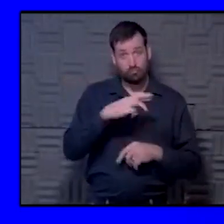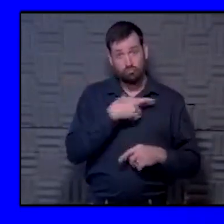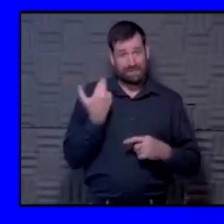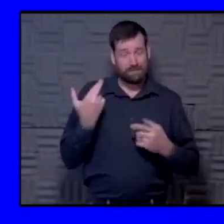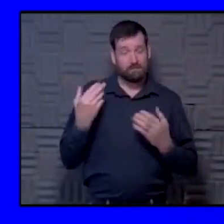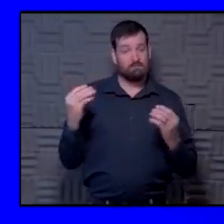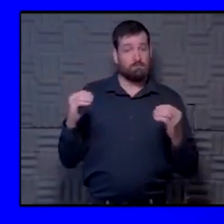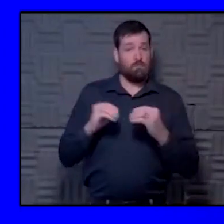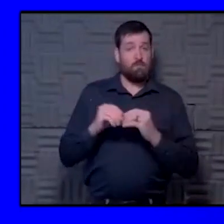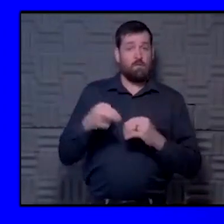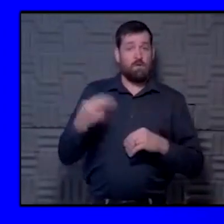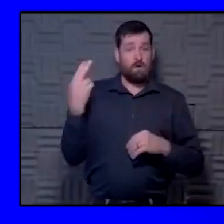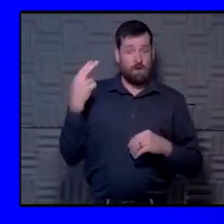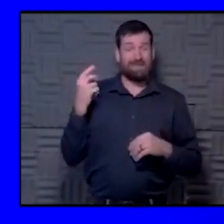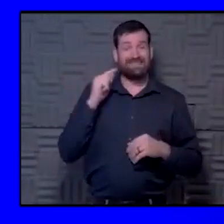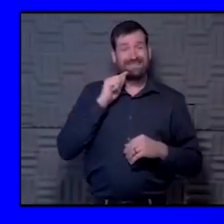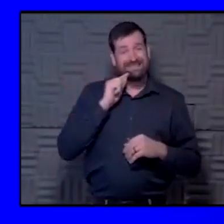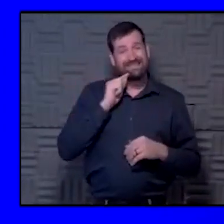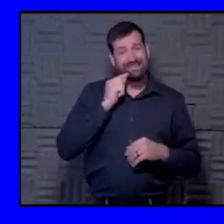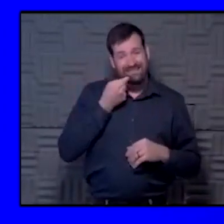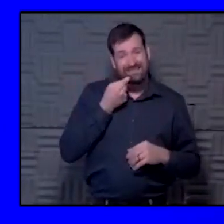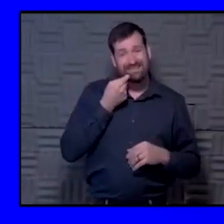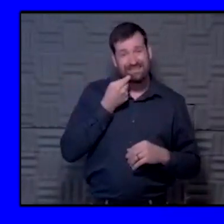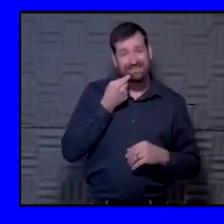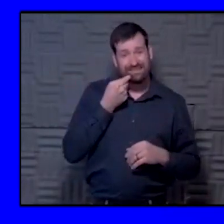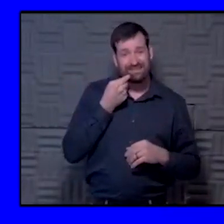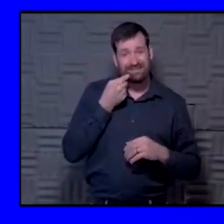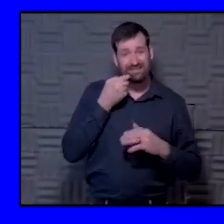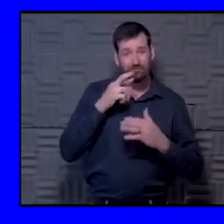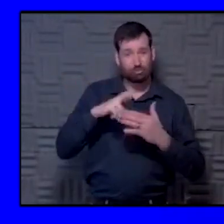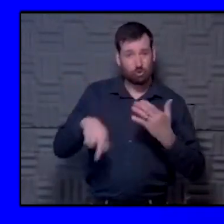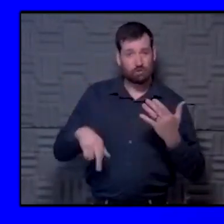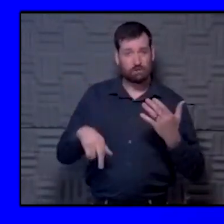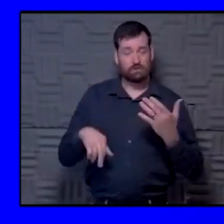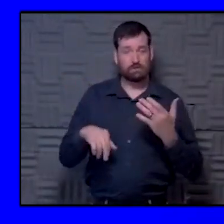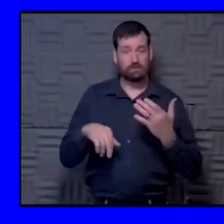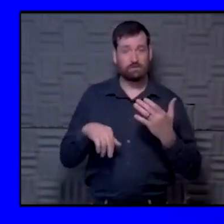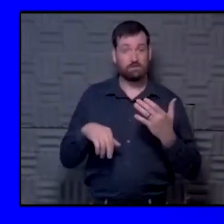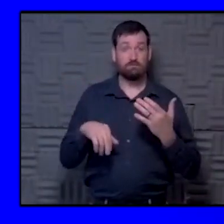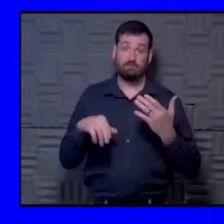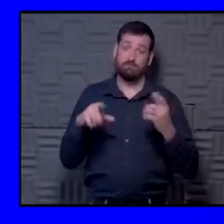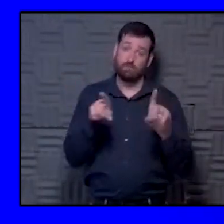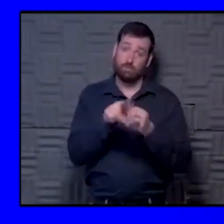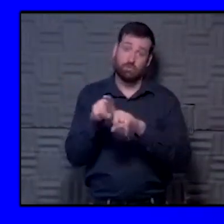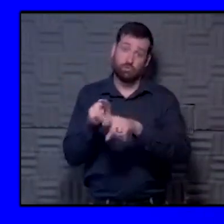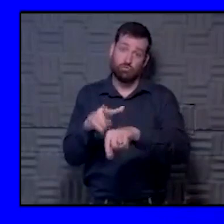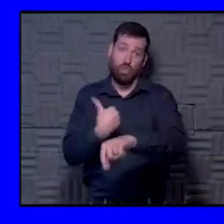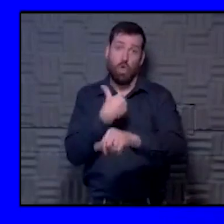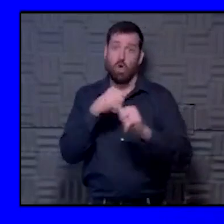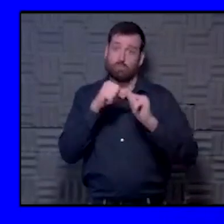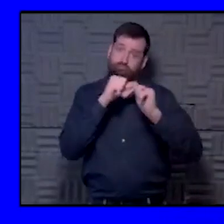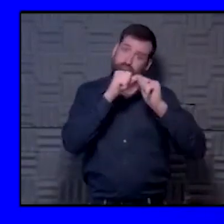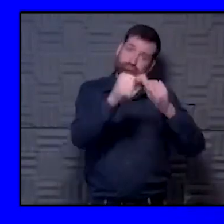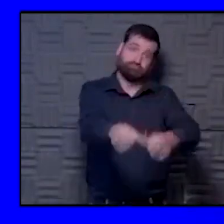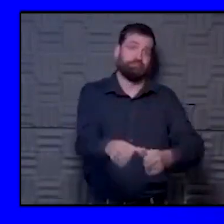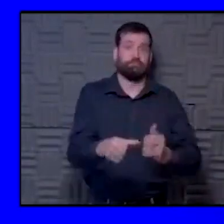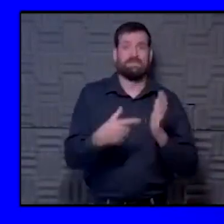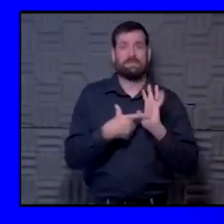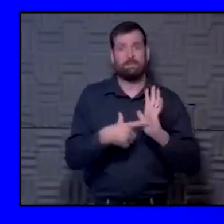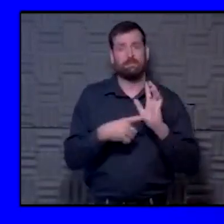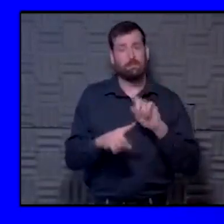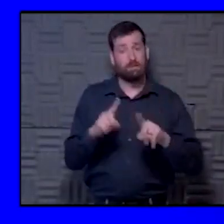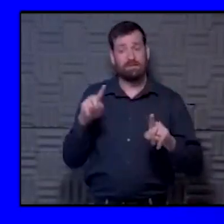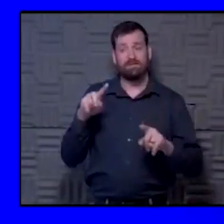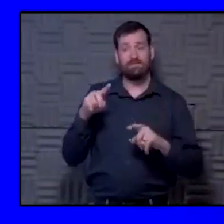high risk of having significant outcomes that are severe, also long haul symptoms. But we know